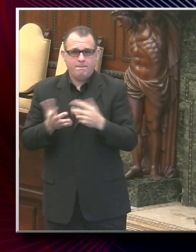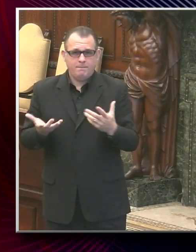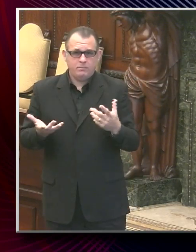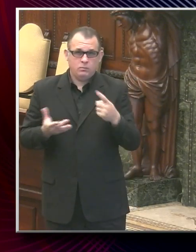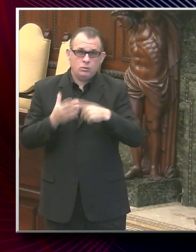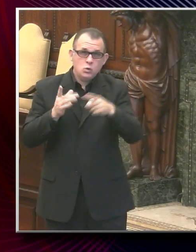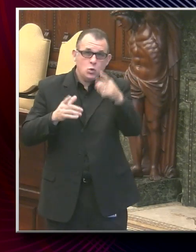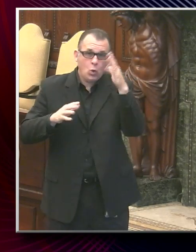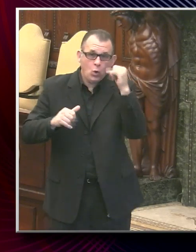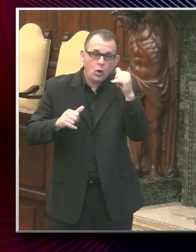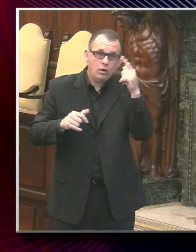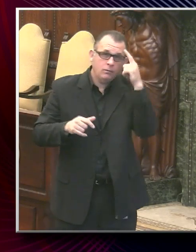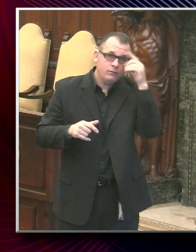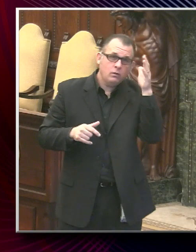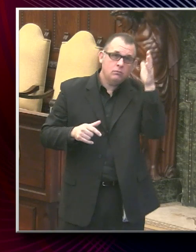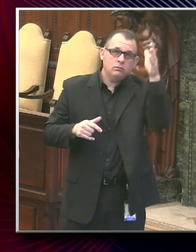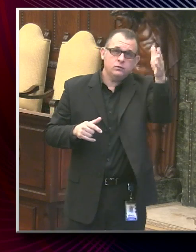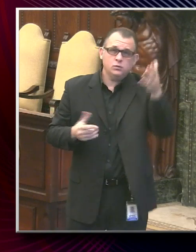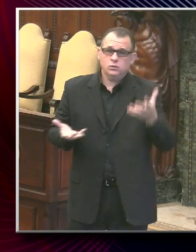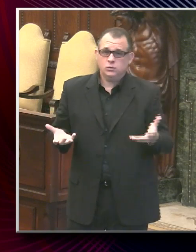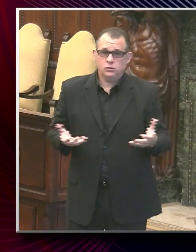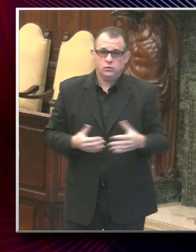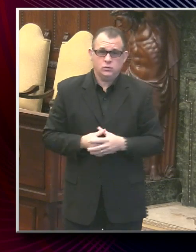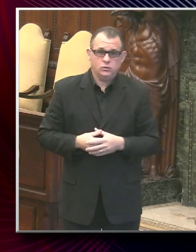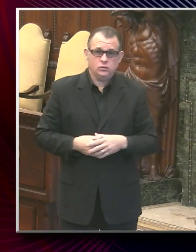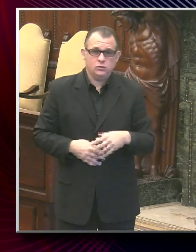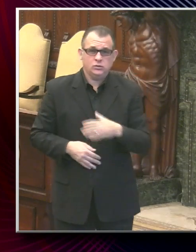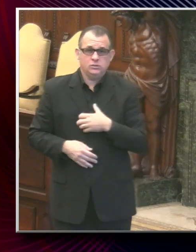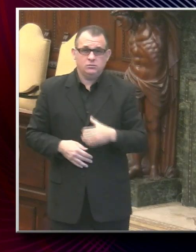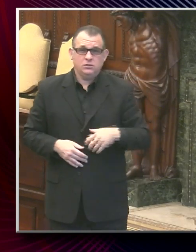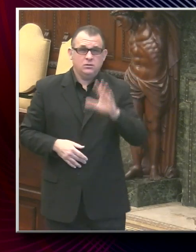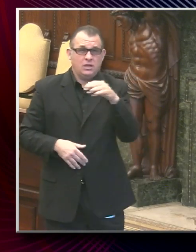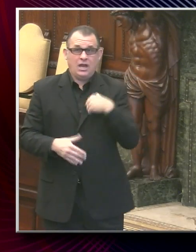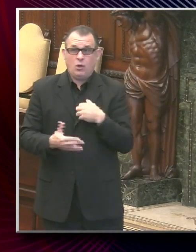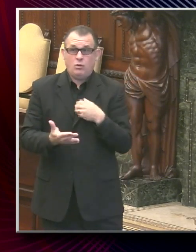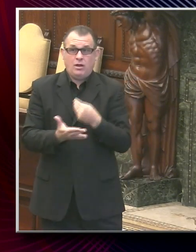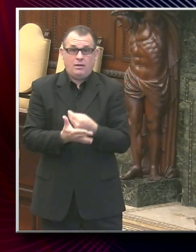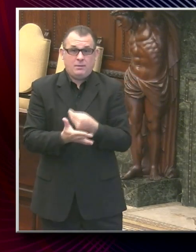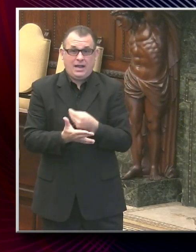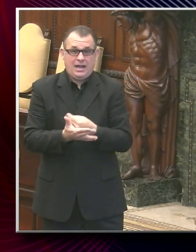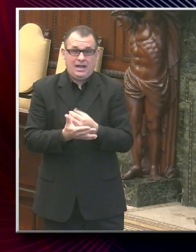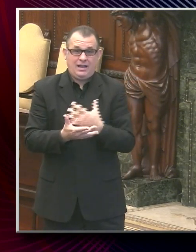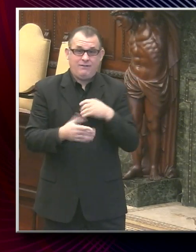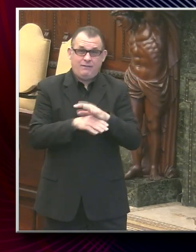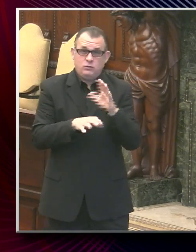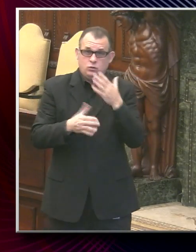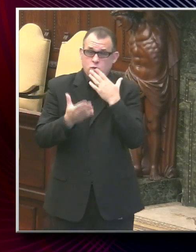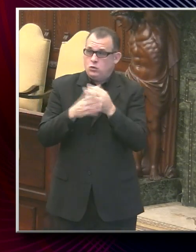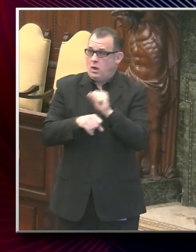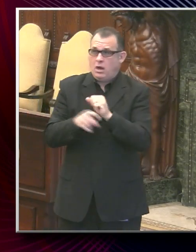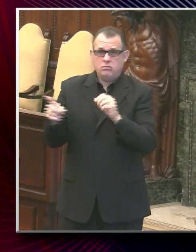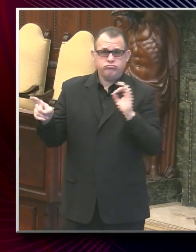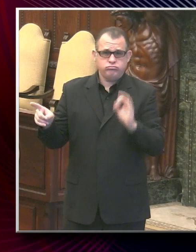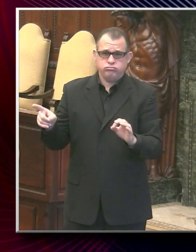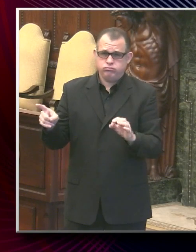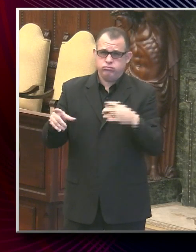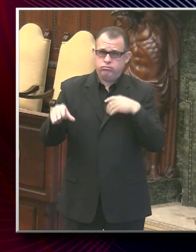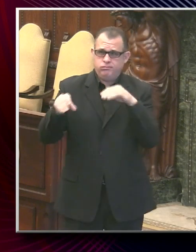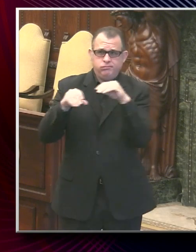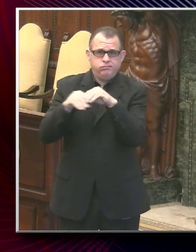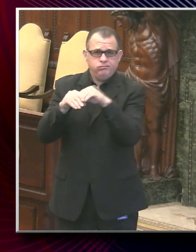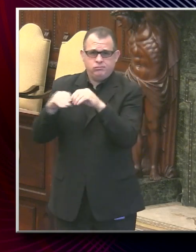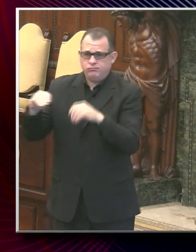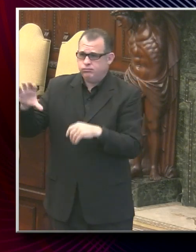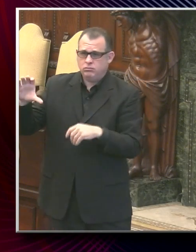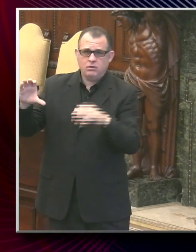impact will be? Our finance folks and our government generally did a very good job in building up a fund balance that was the highest in the city's